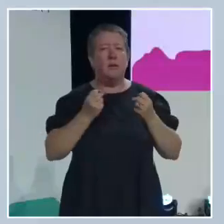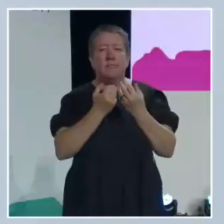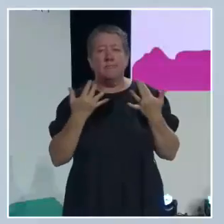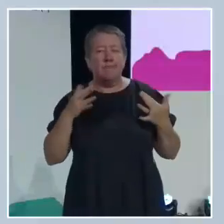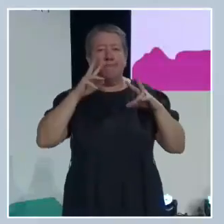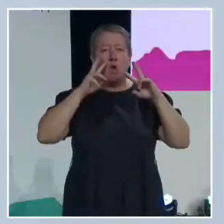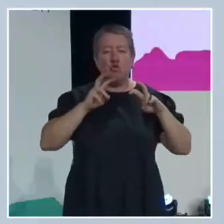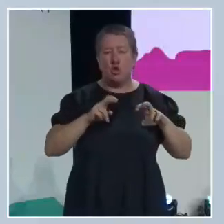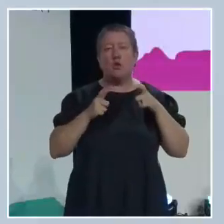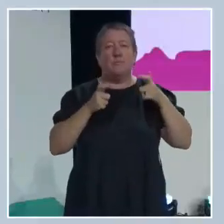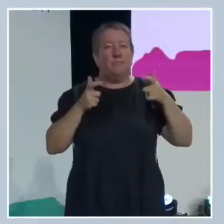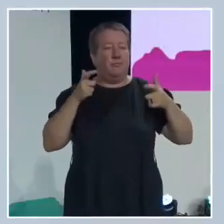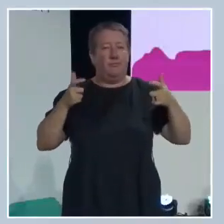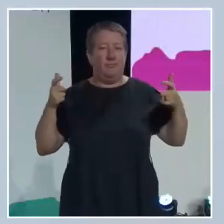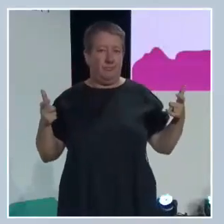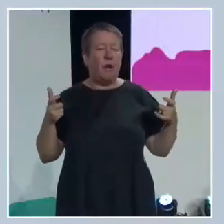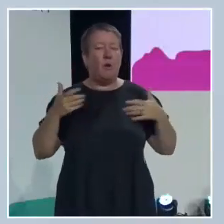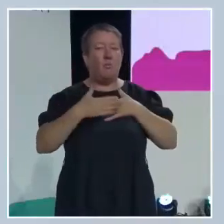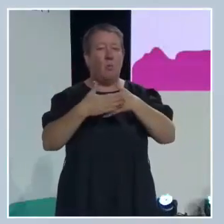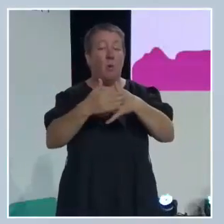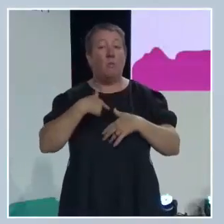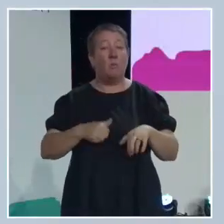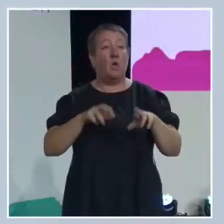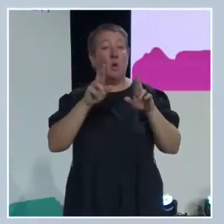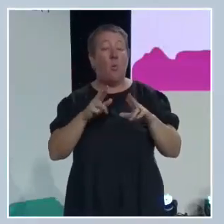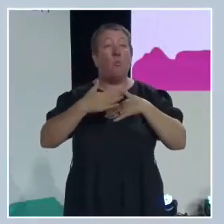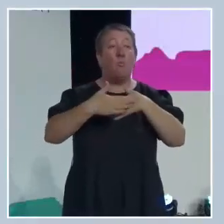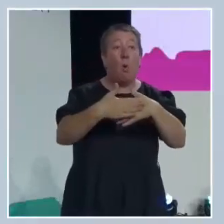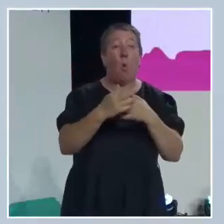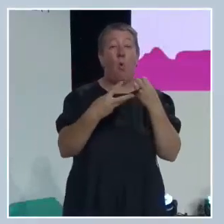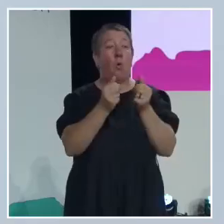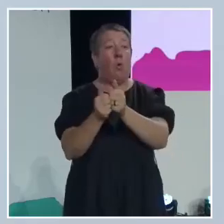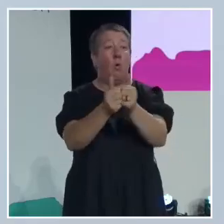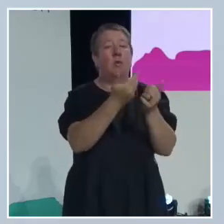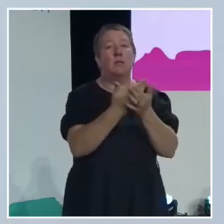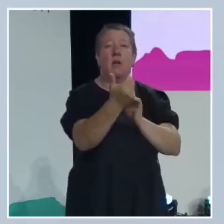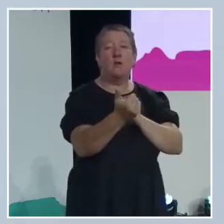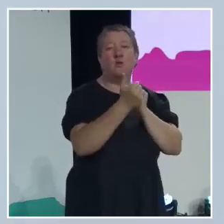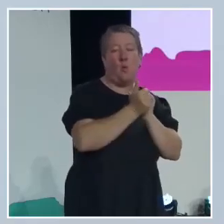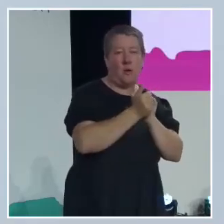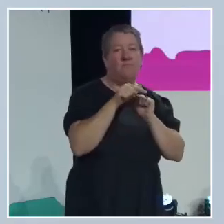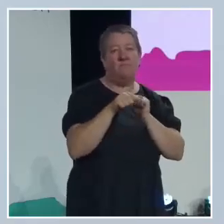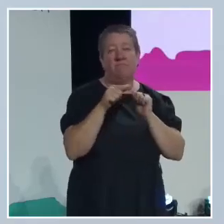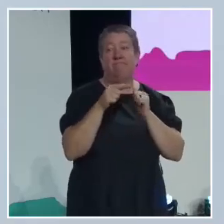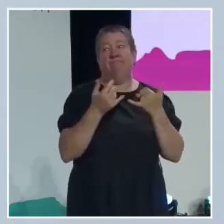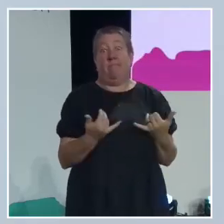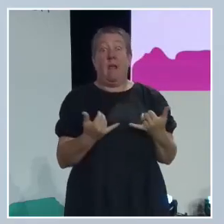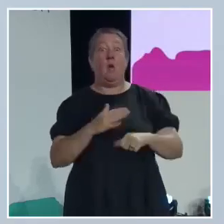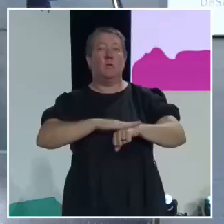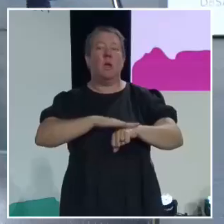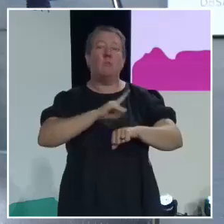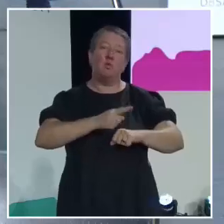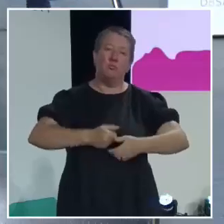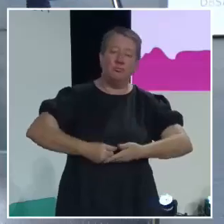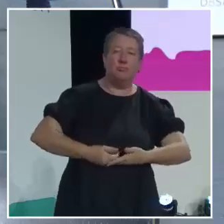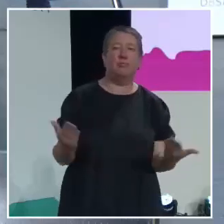has been growing. And we really hope that more and more colleagues can join us in this endeavor. And this is high time to unleash the full